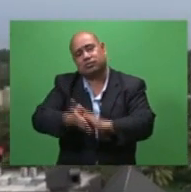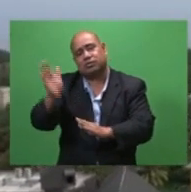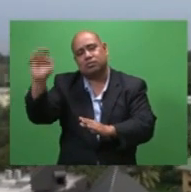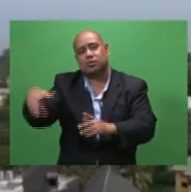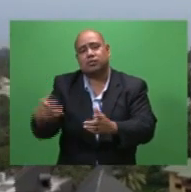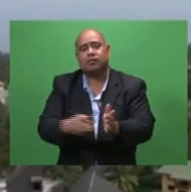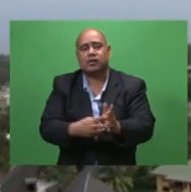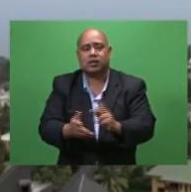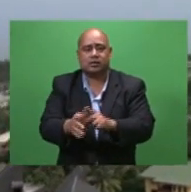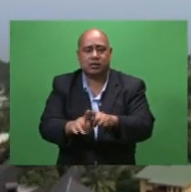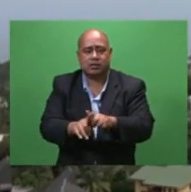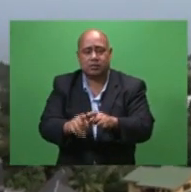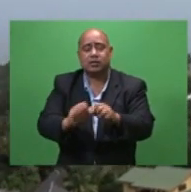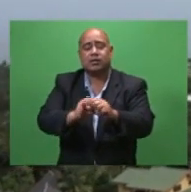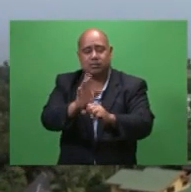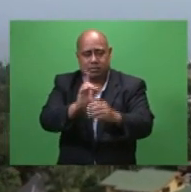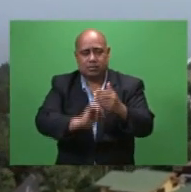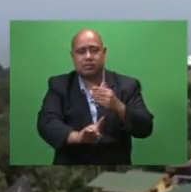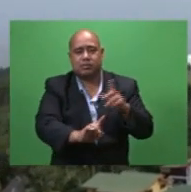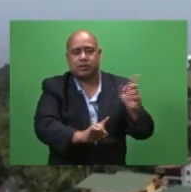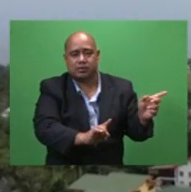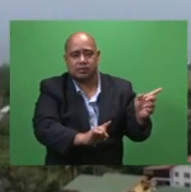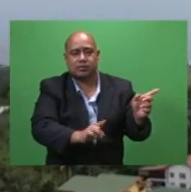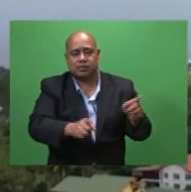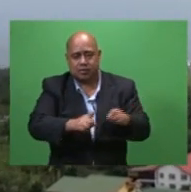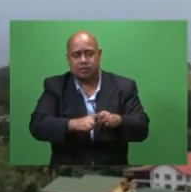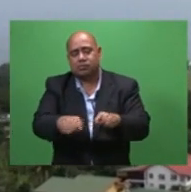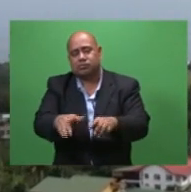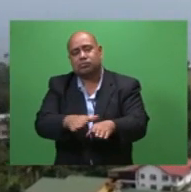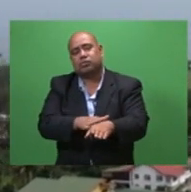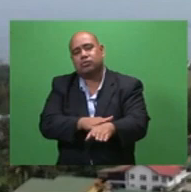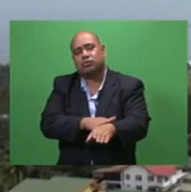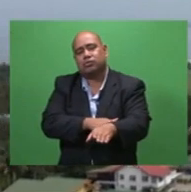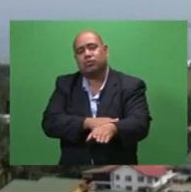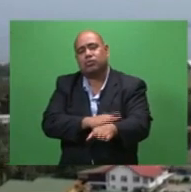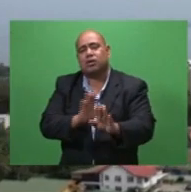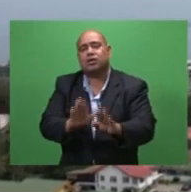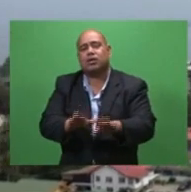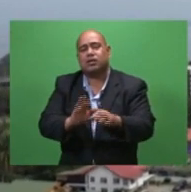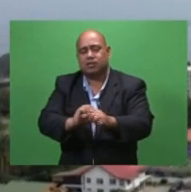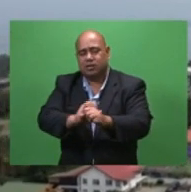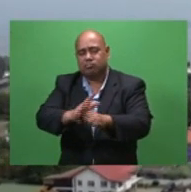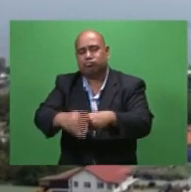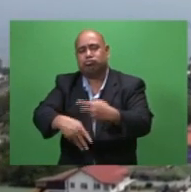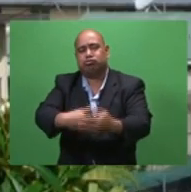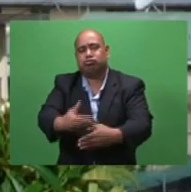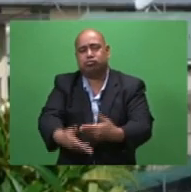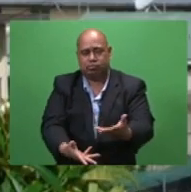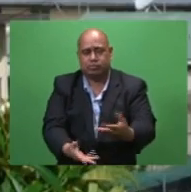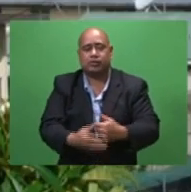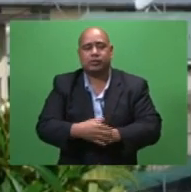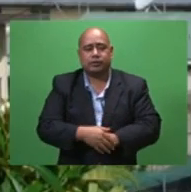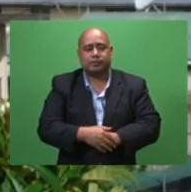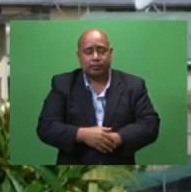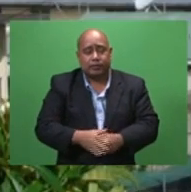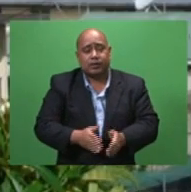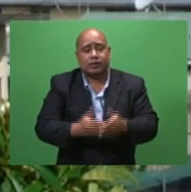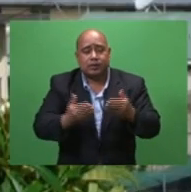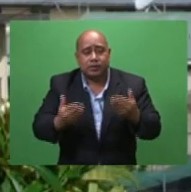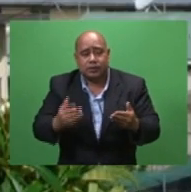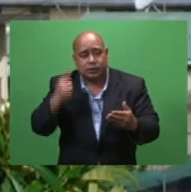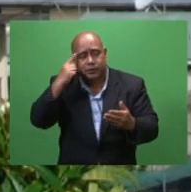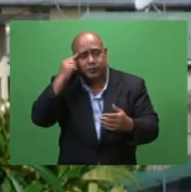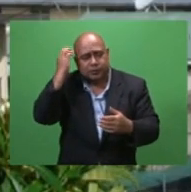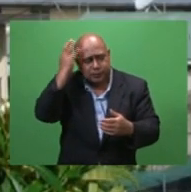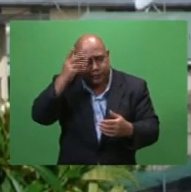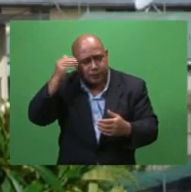due to the pandemic. He adds that agents have repositioned how they do business. Because of the economic crisis,